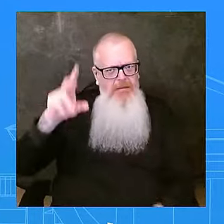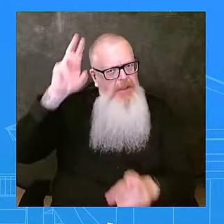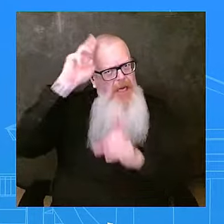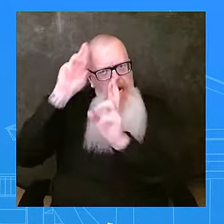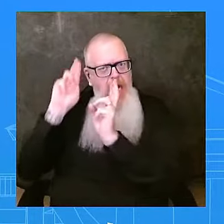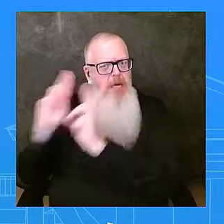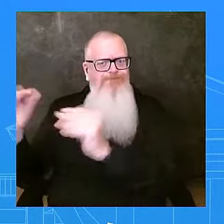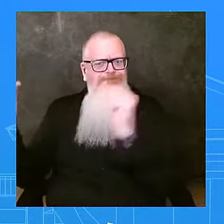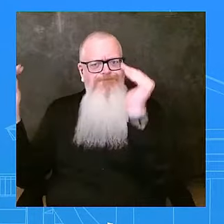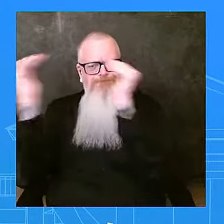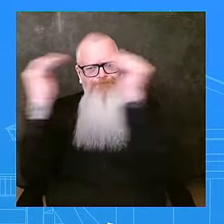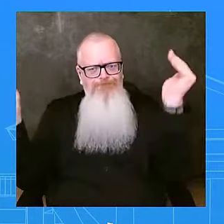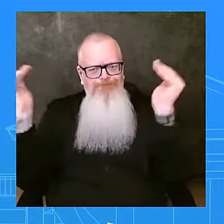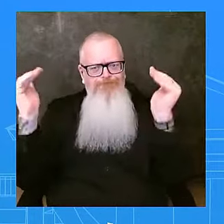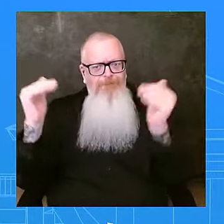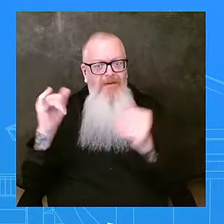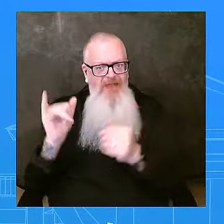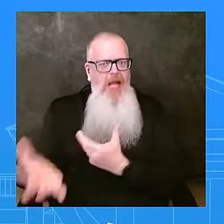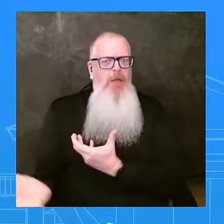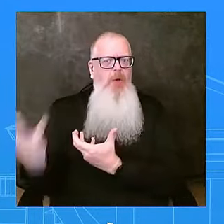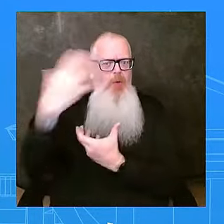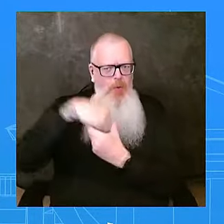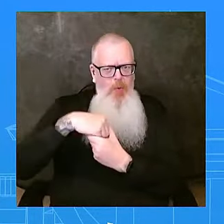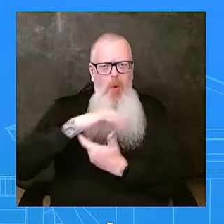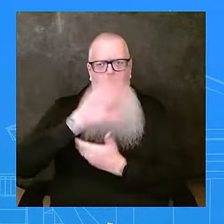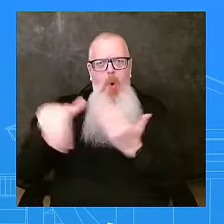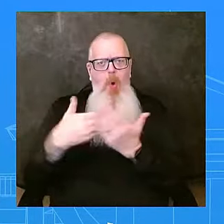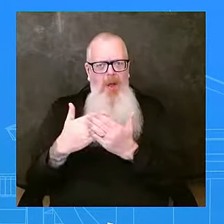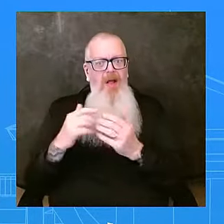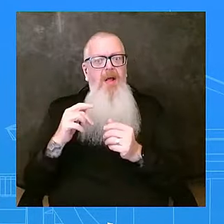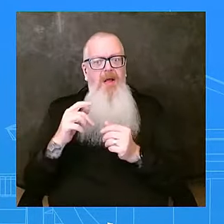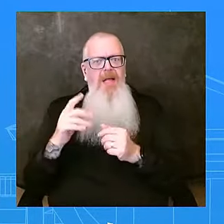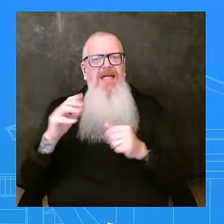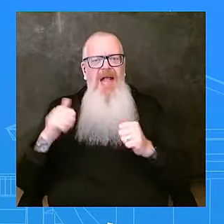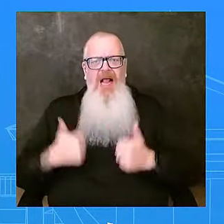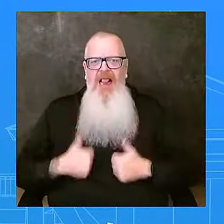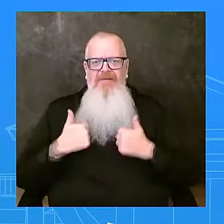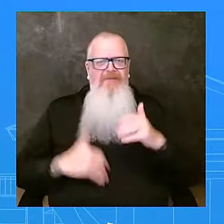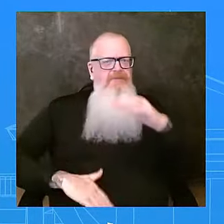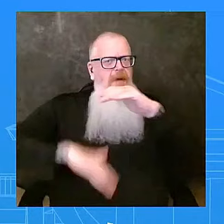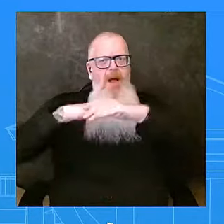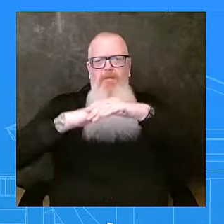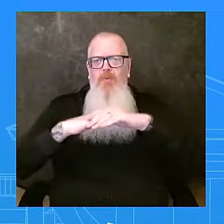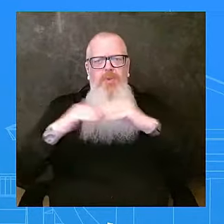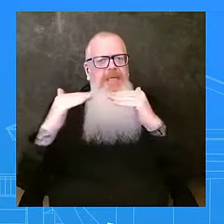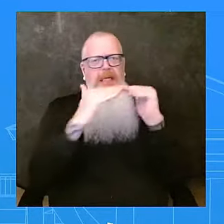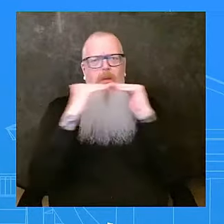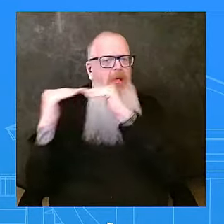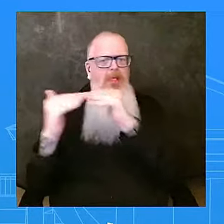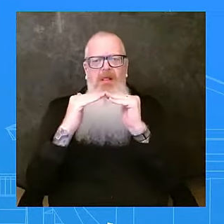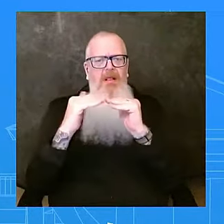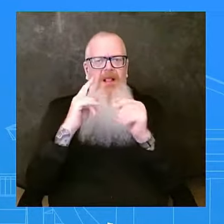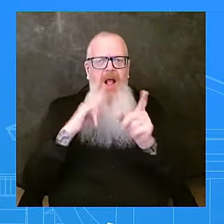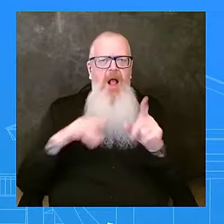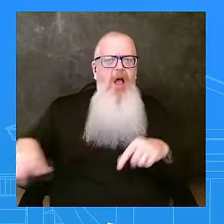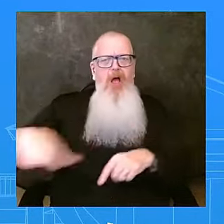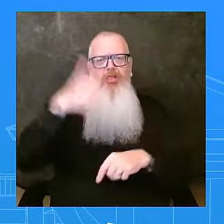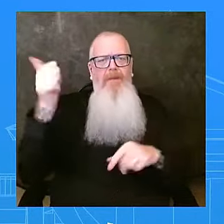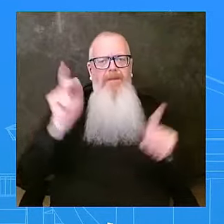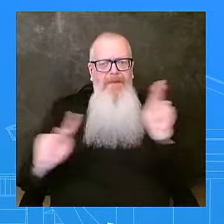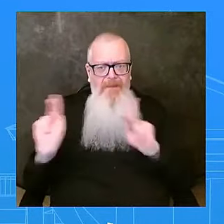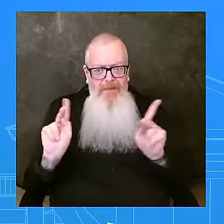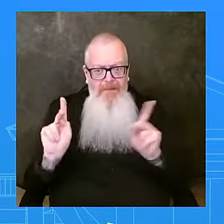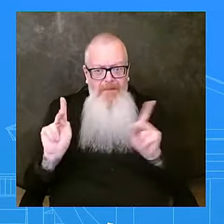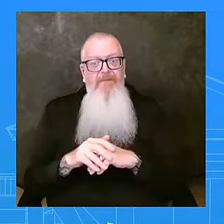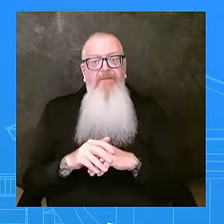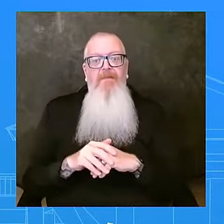inclusion, are able to live and thrive in their communities. Under the president, under this administration, the Biden-Harris